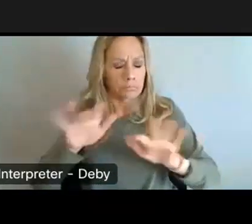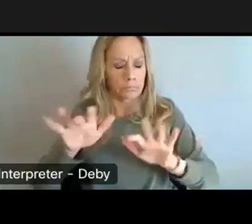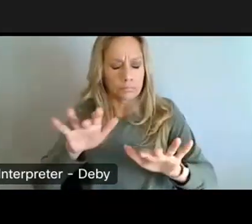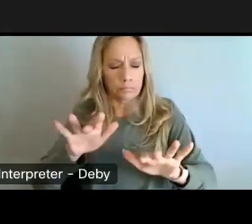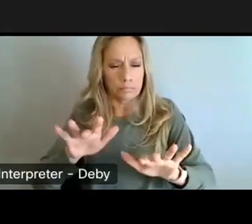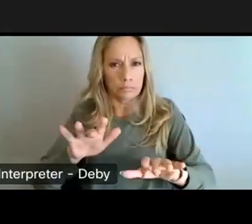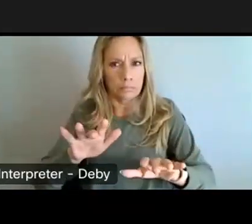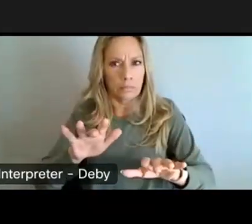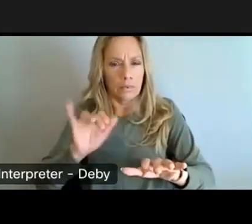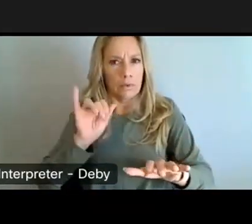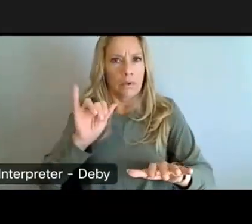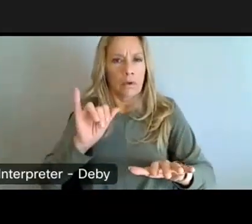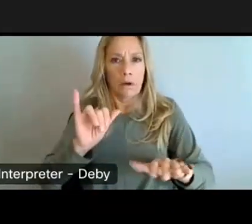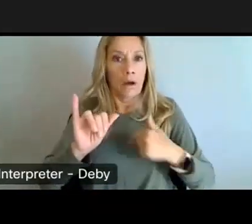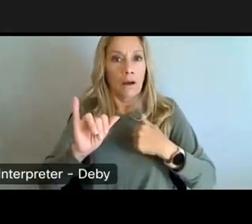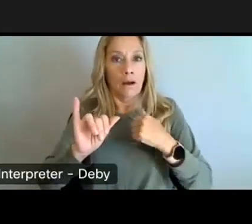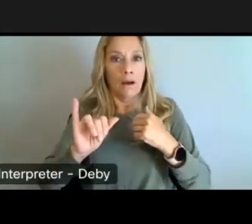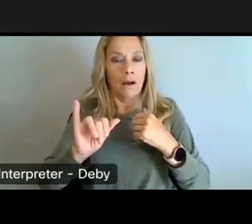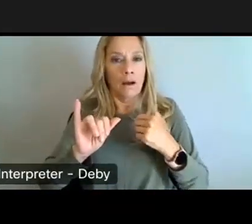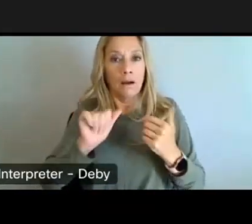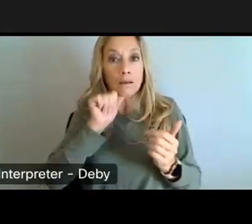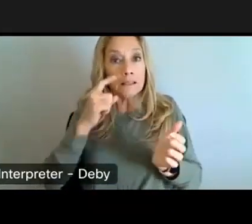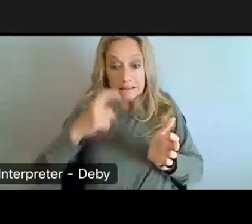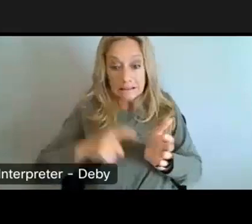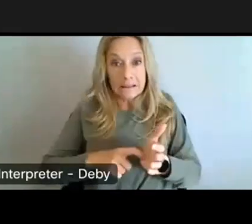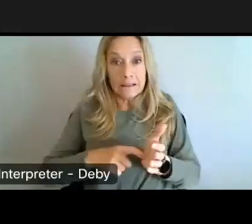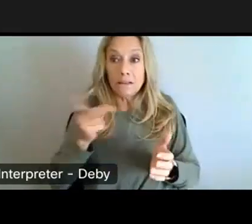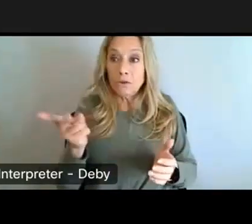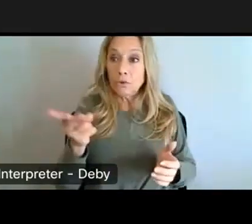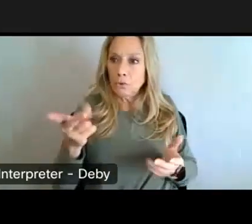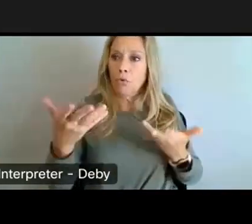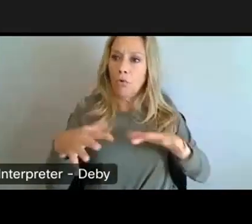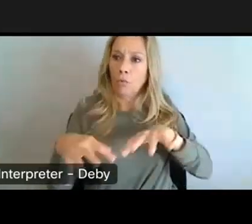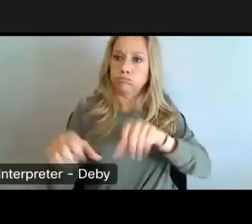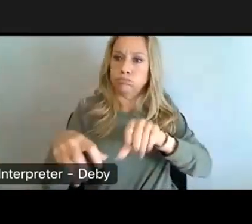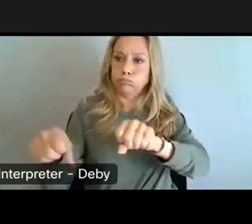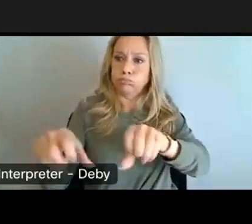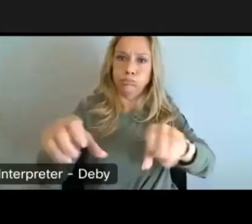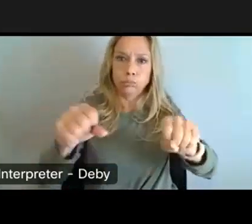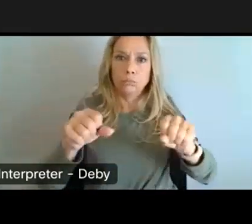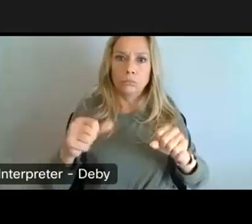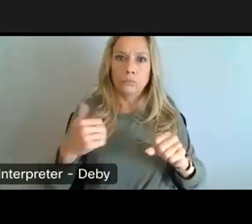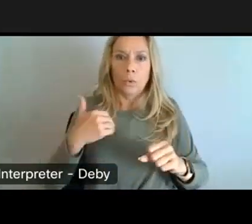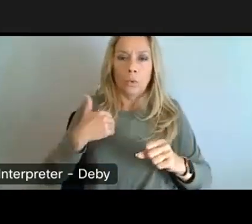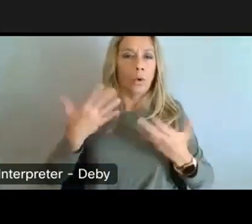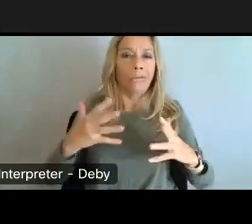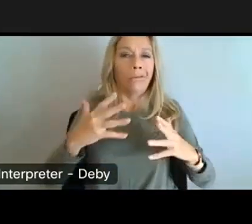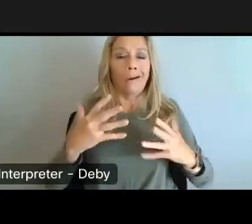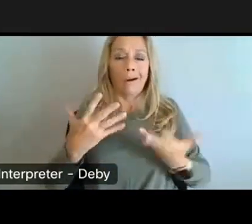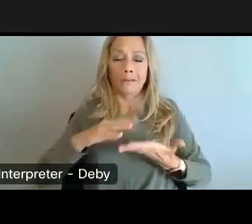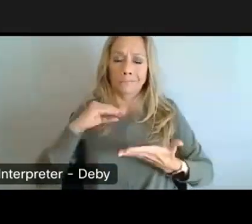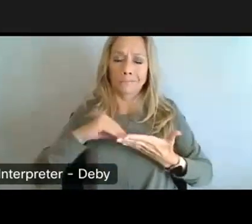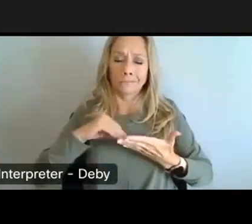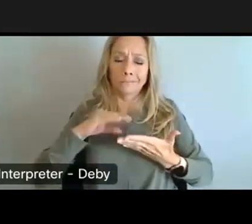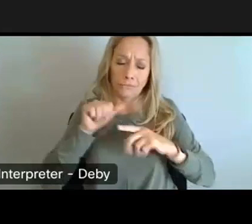But what, I didn't really see going on is my guys were already doing all those things. We have trained and trained and trained that if